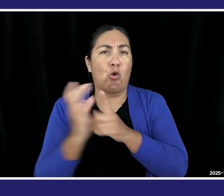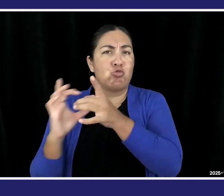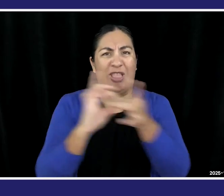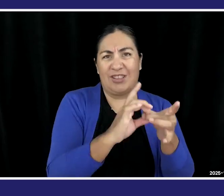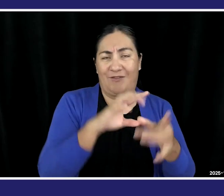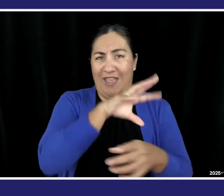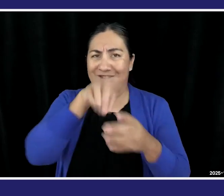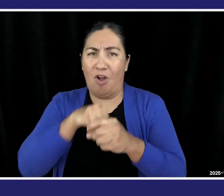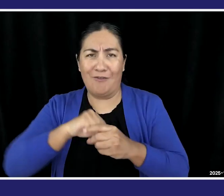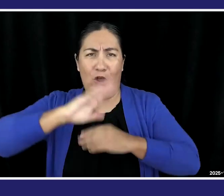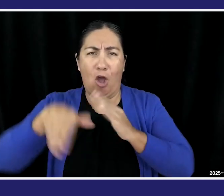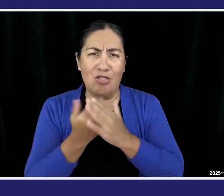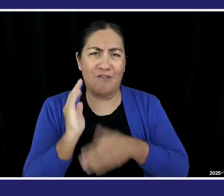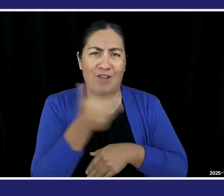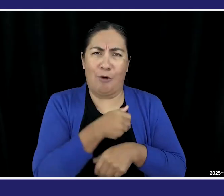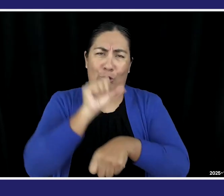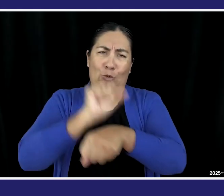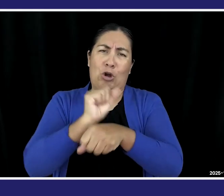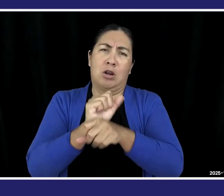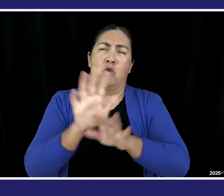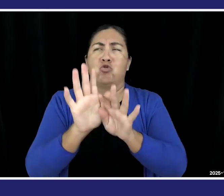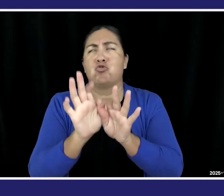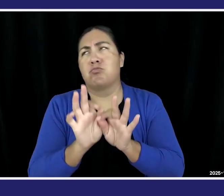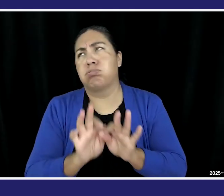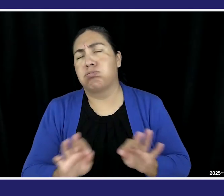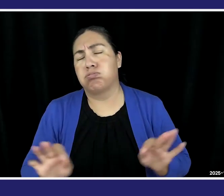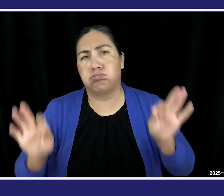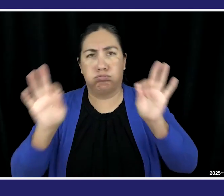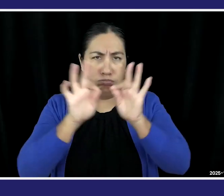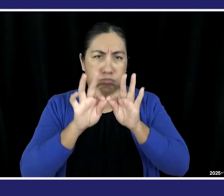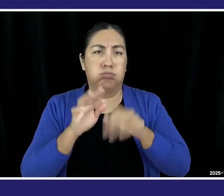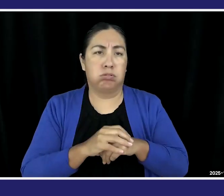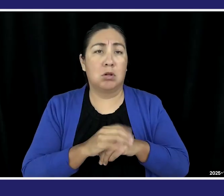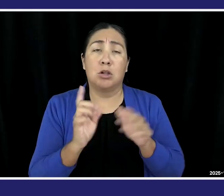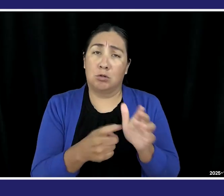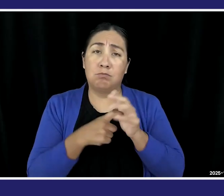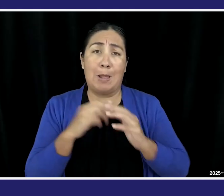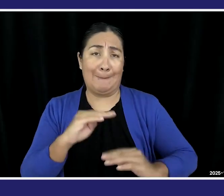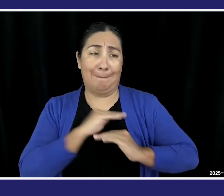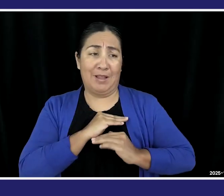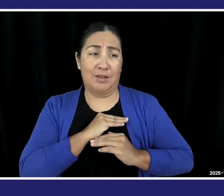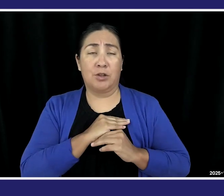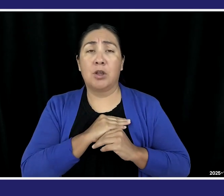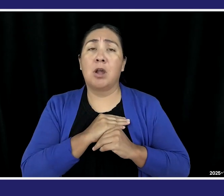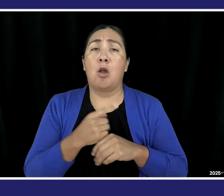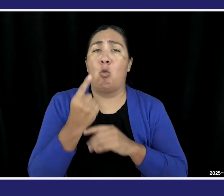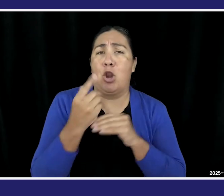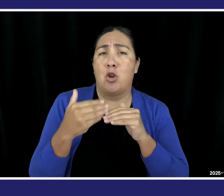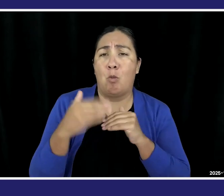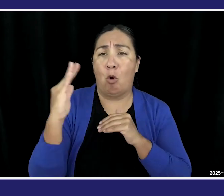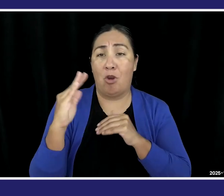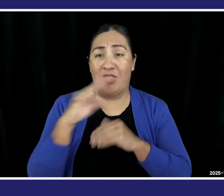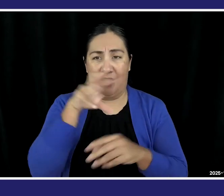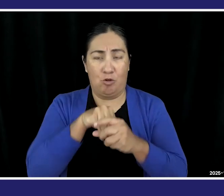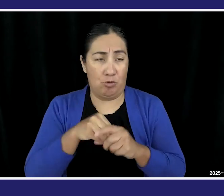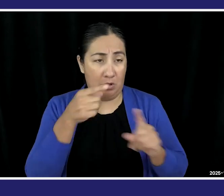we do is critical and important. We have to be meeting one or more of the following that are written into statute,